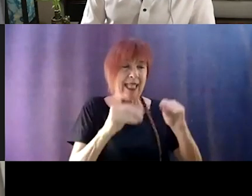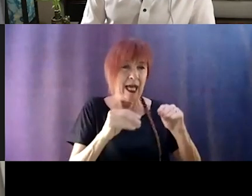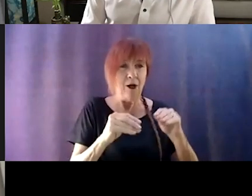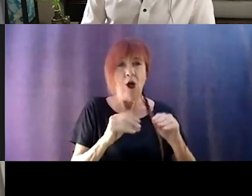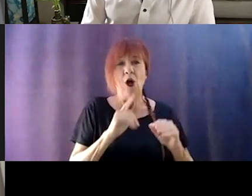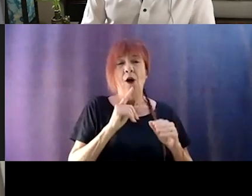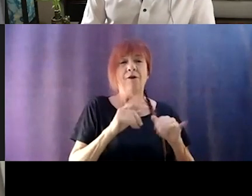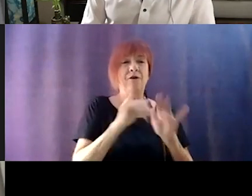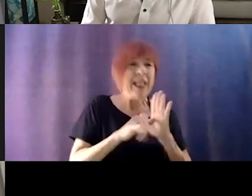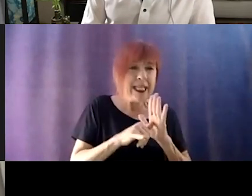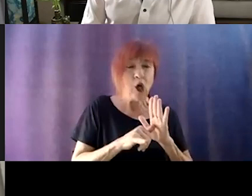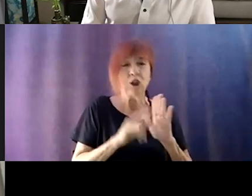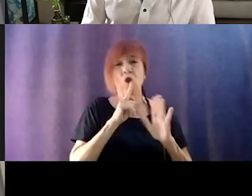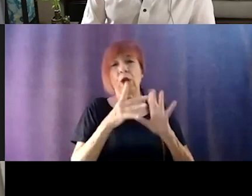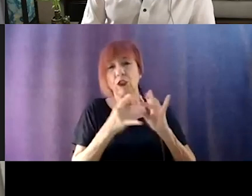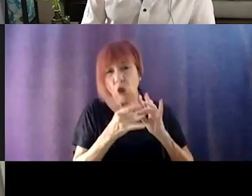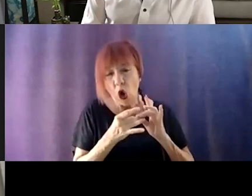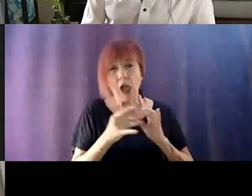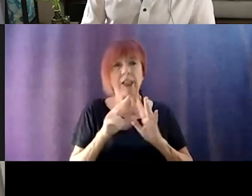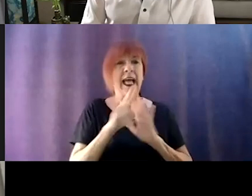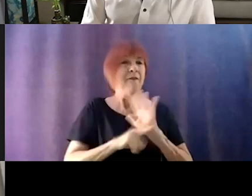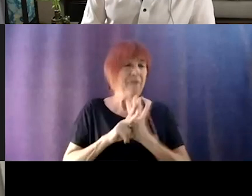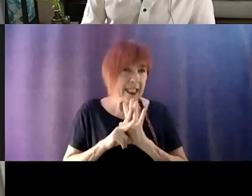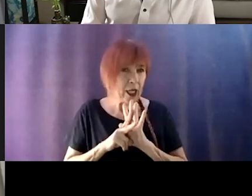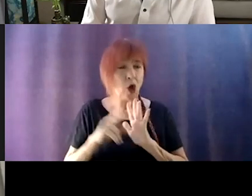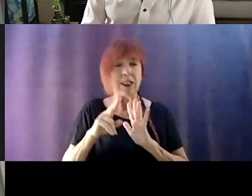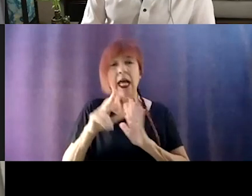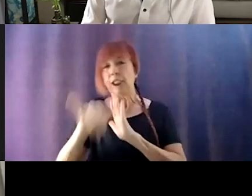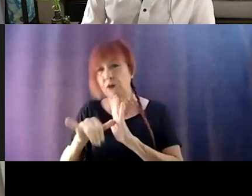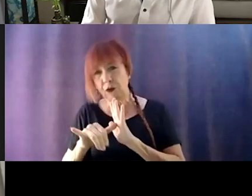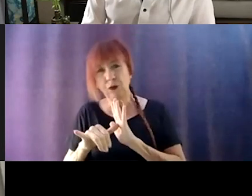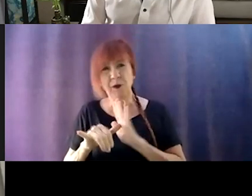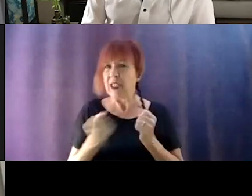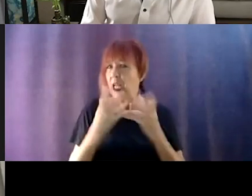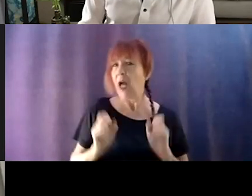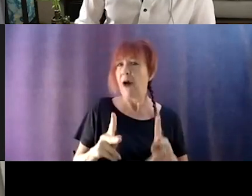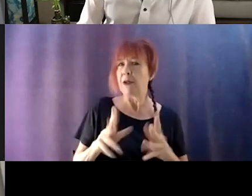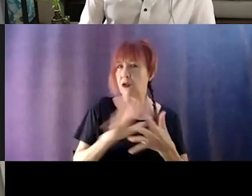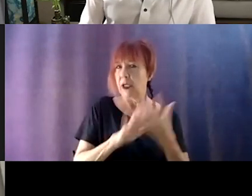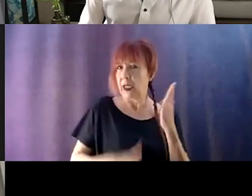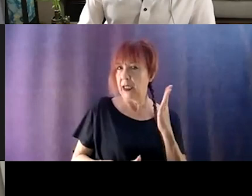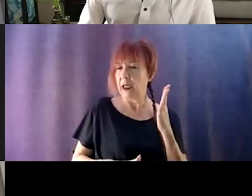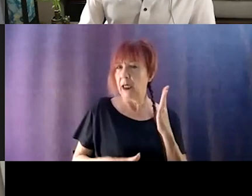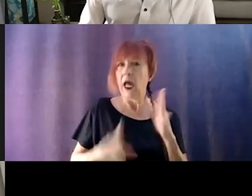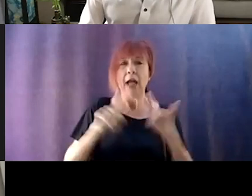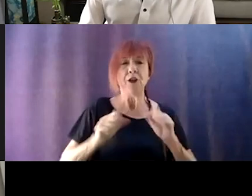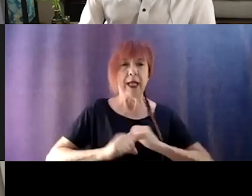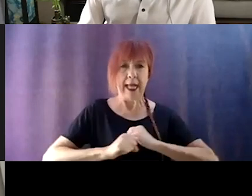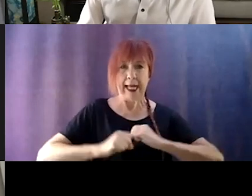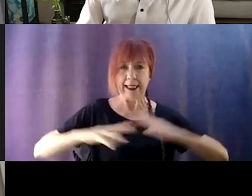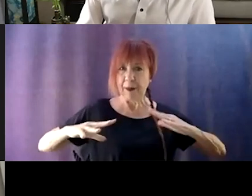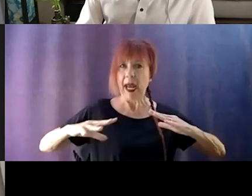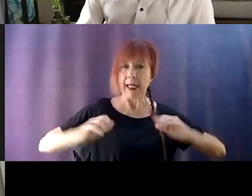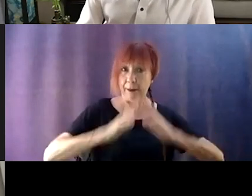videos, to dedicated videos that you're doing for the brand on YouTube? There's a lot of opportunity here, and you can start to expand and build. And then once